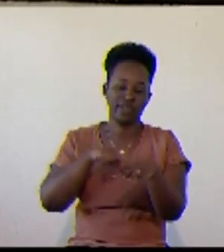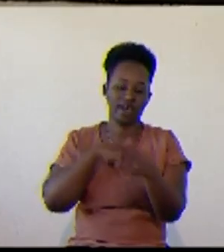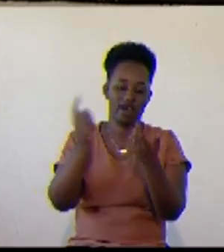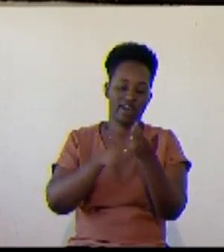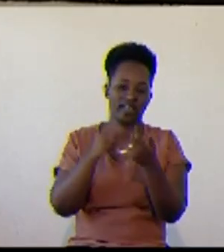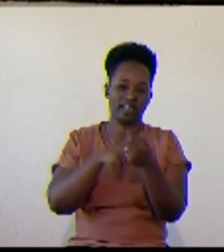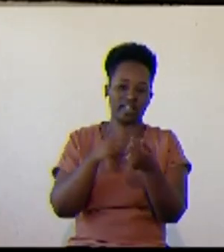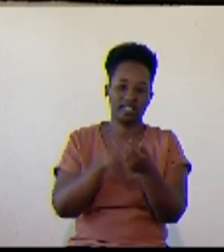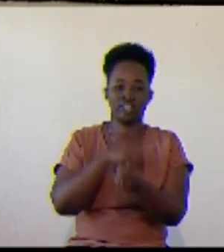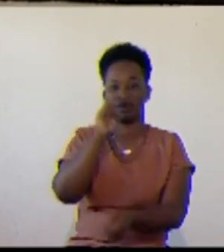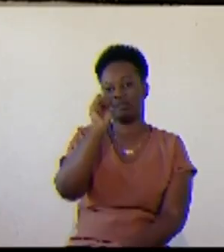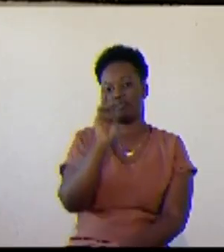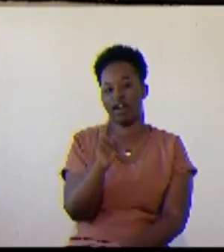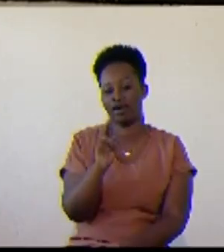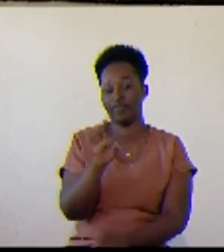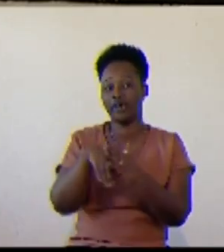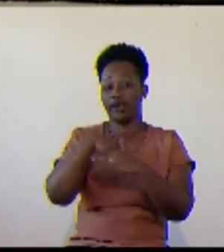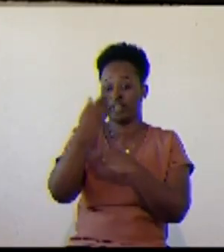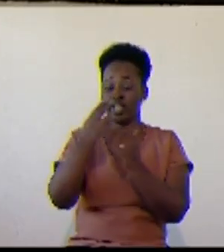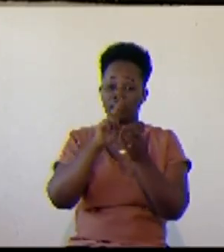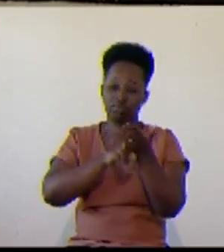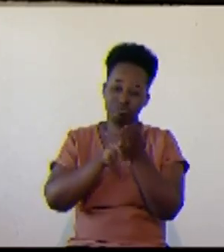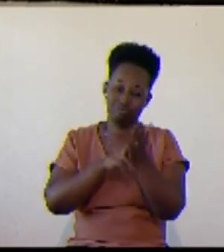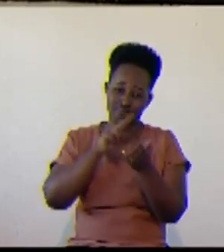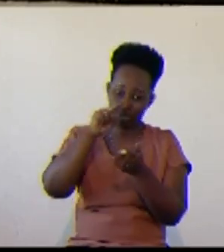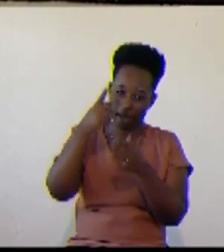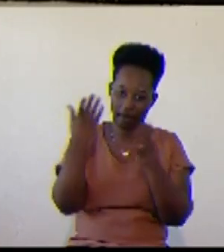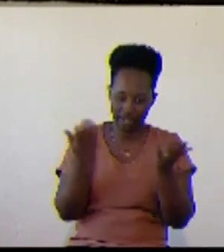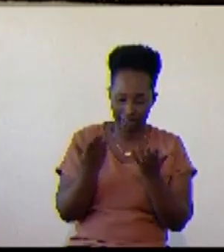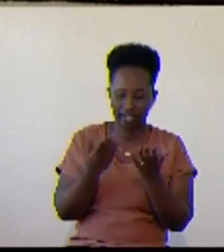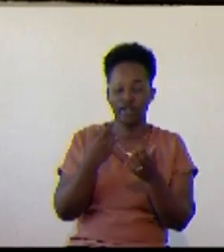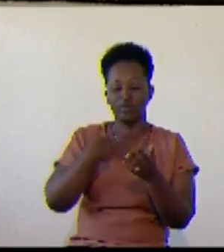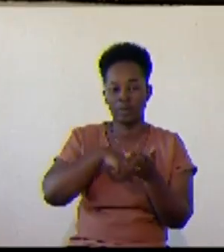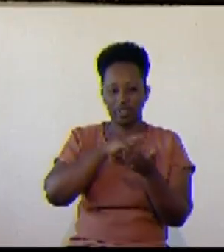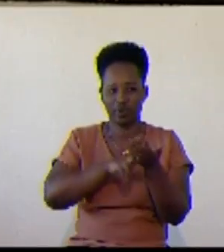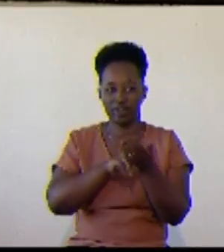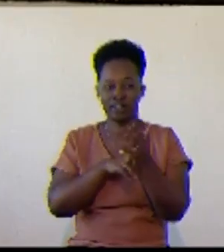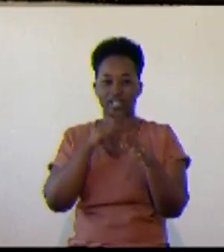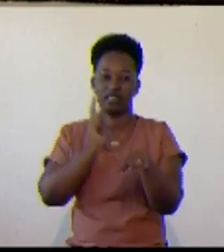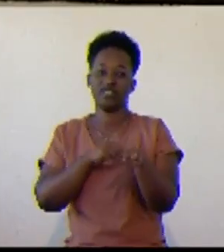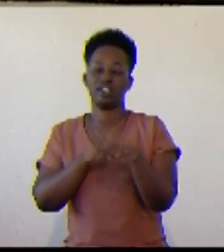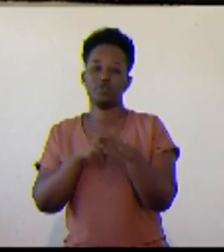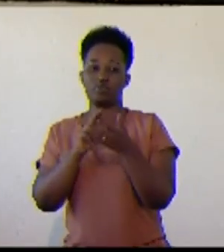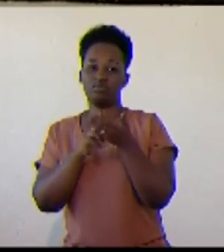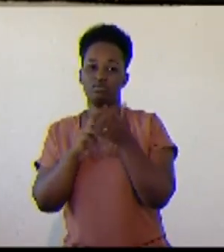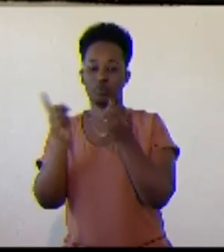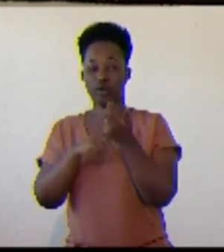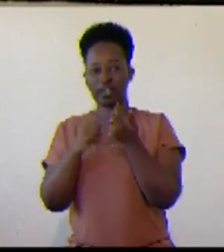Then application number 2, we can also apply differentiation when calculating what we call the marginal cost.